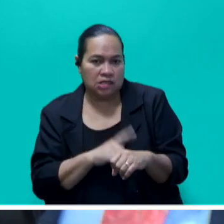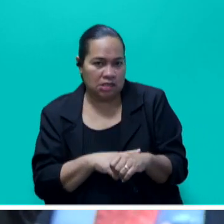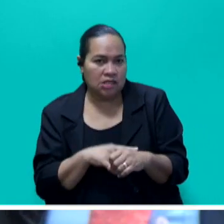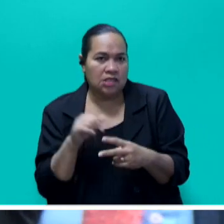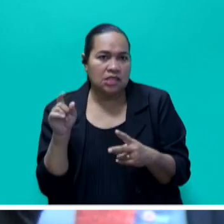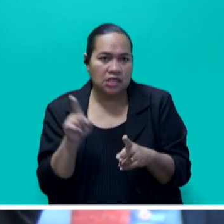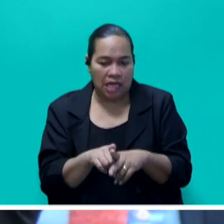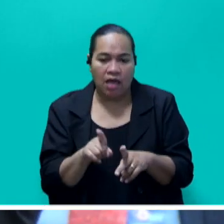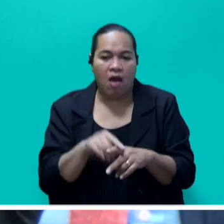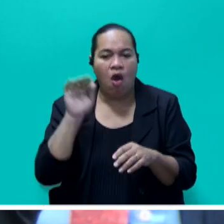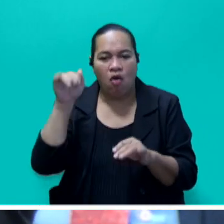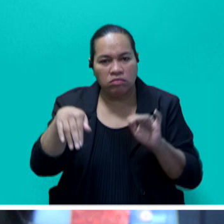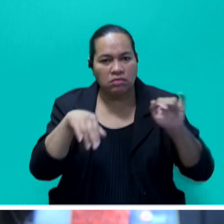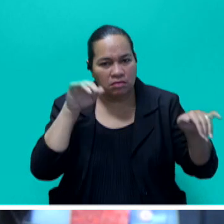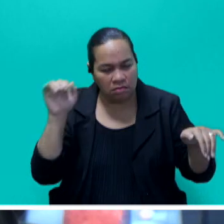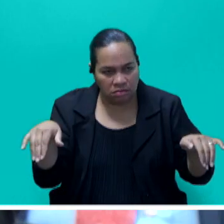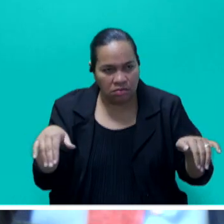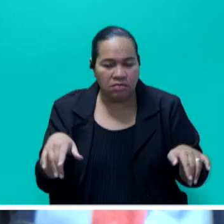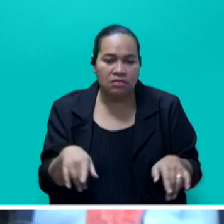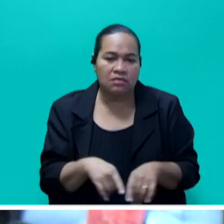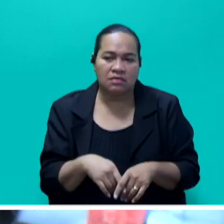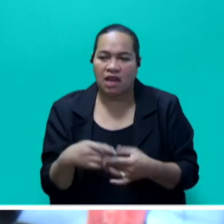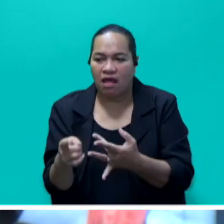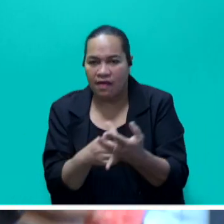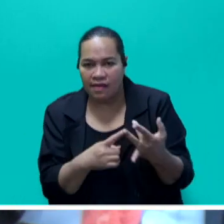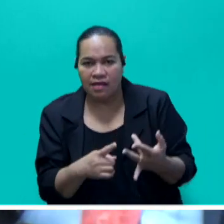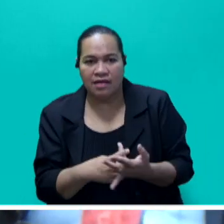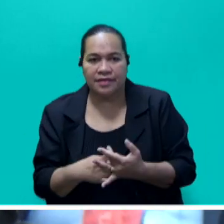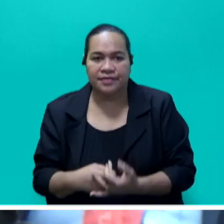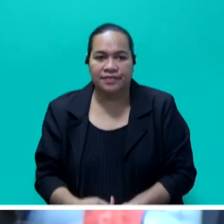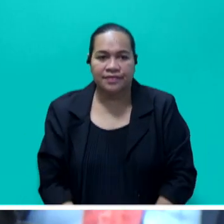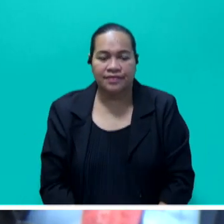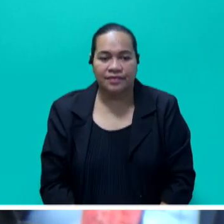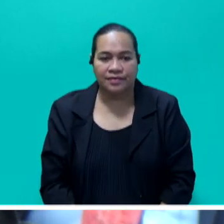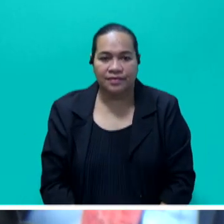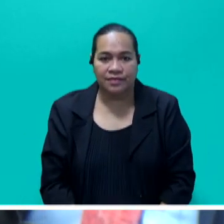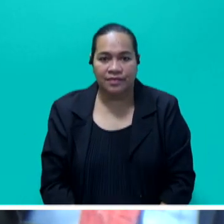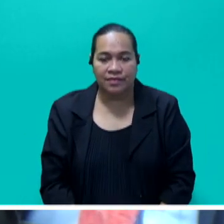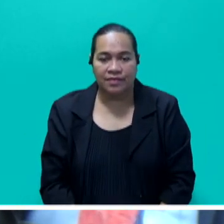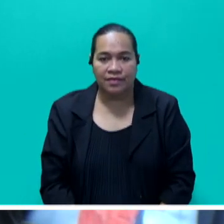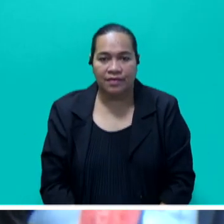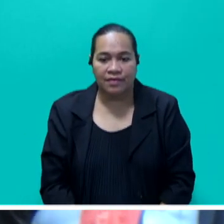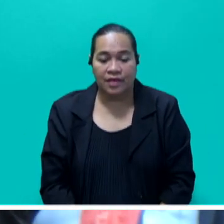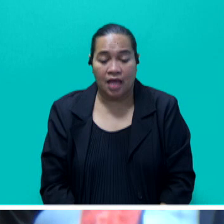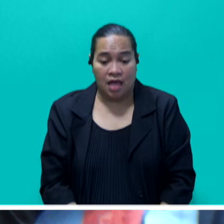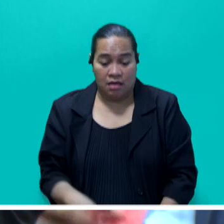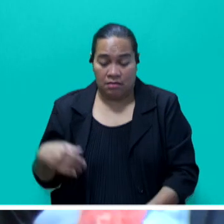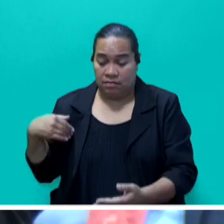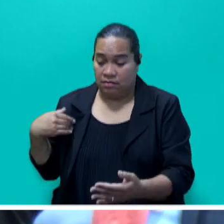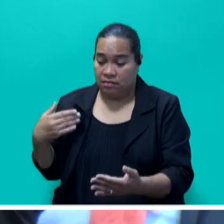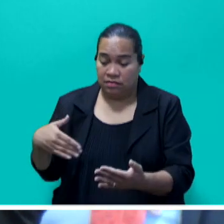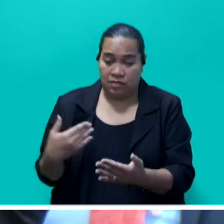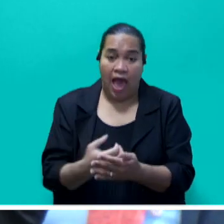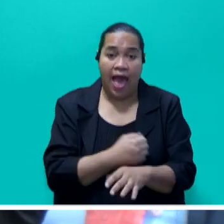and residential buildings and so forth. Now, over a period of time, the government has